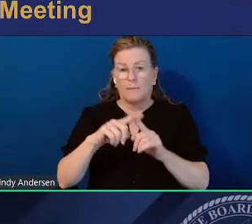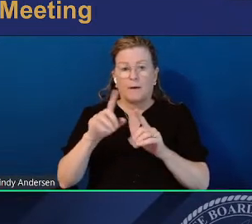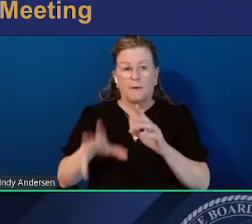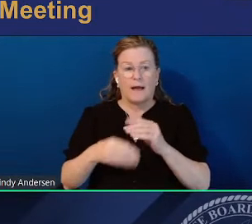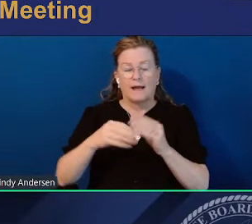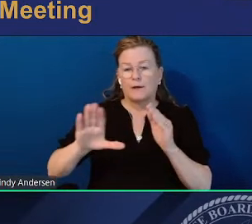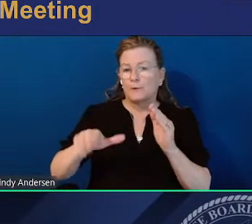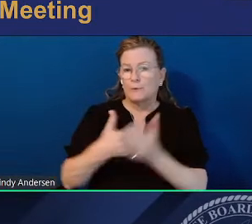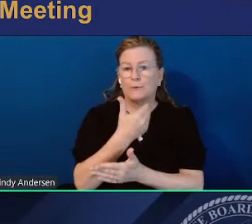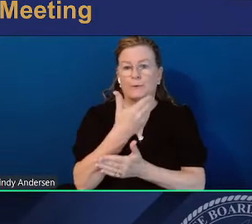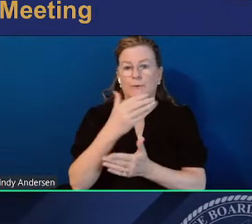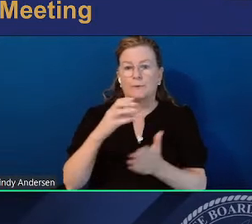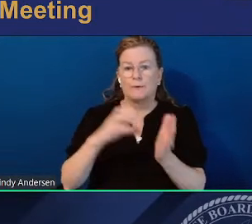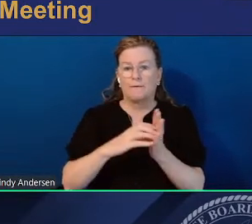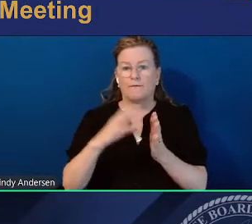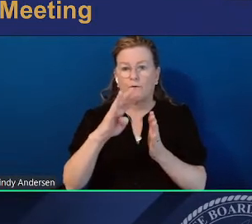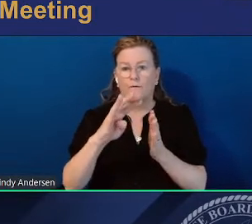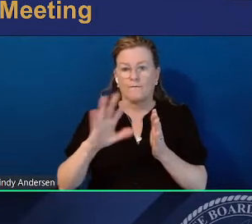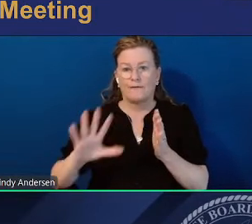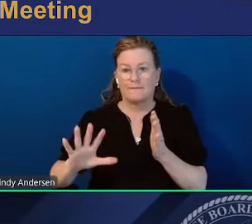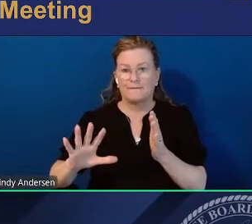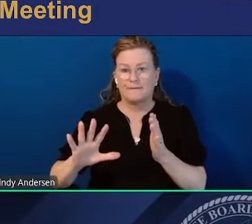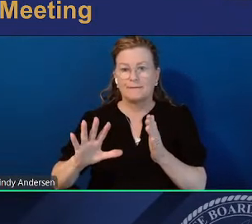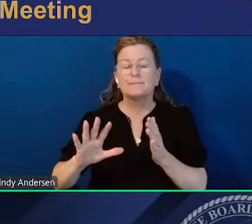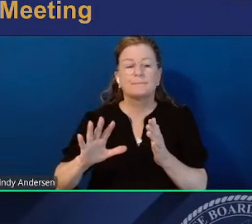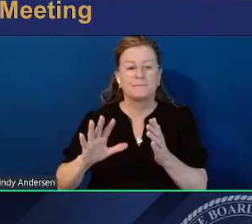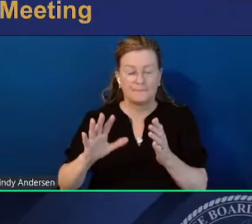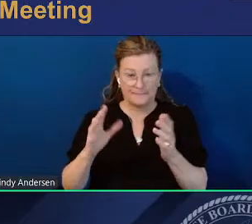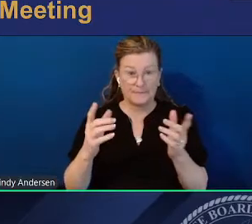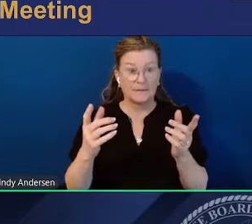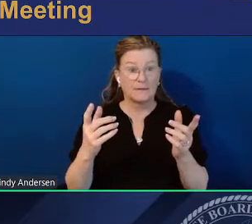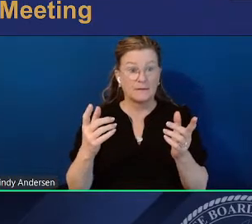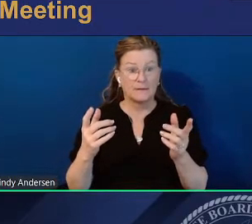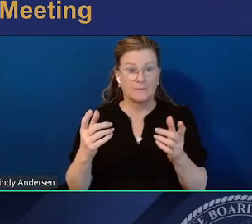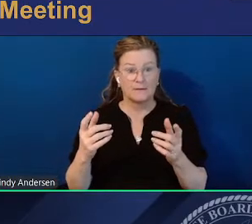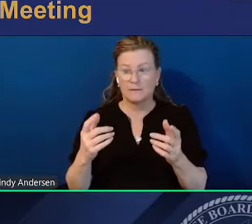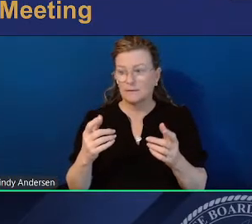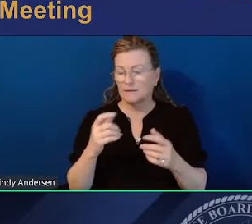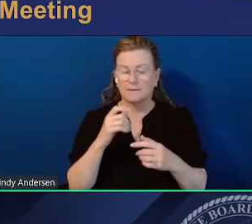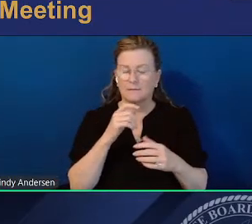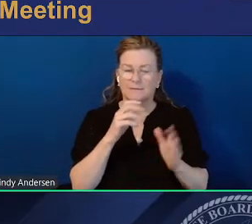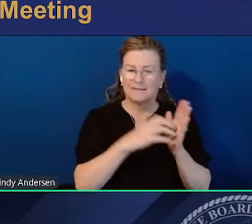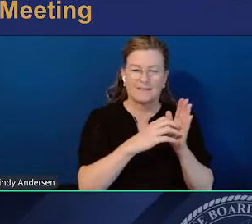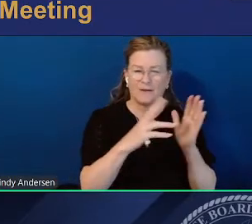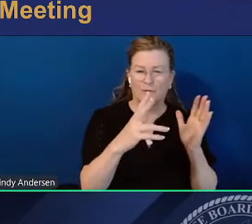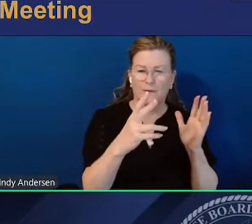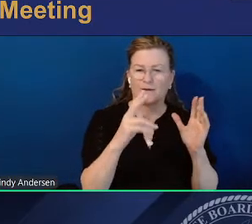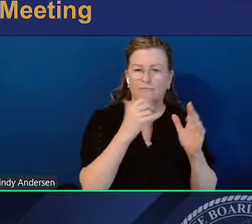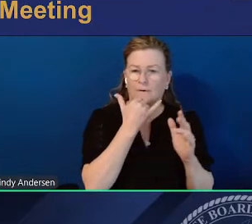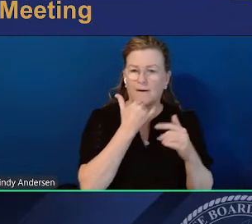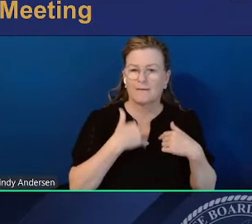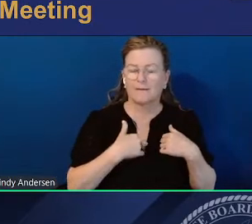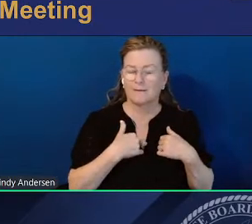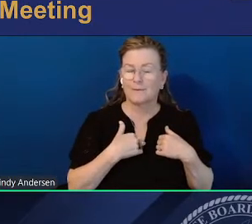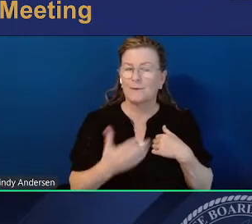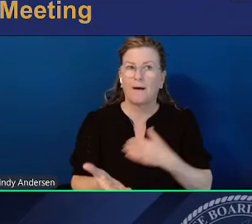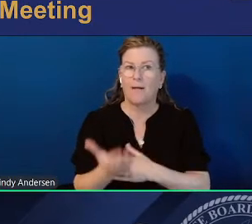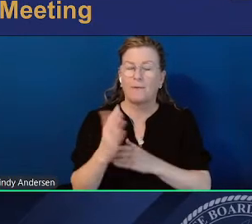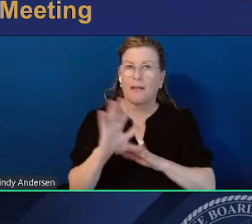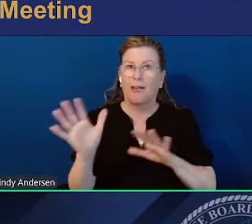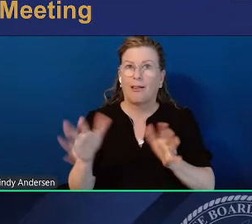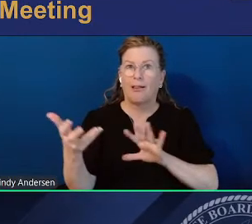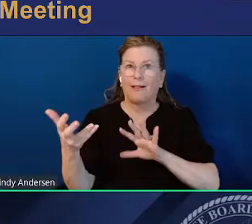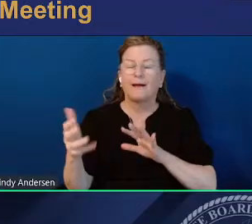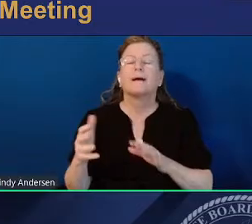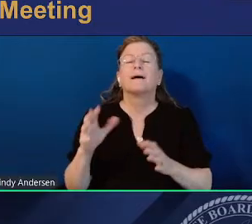new section 4 and 5. And what we did there, oh, sorry, it's not section 3. It's been a morning. We got rid of